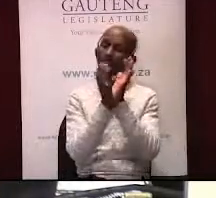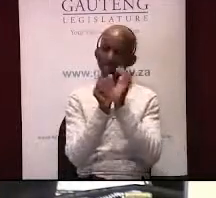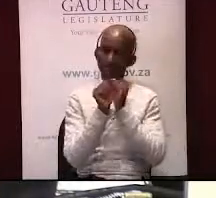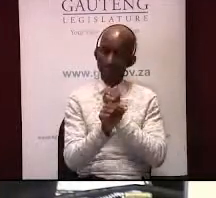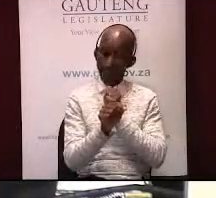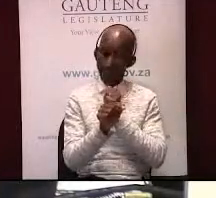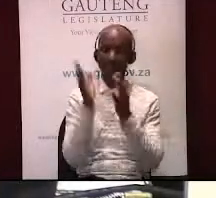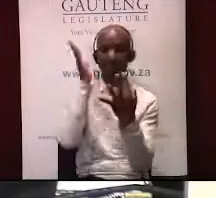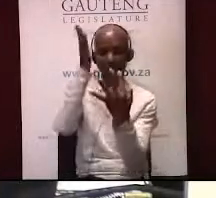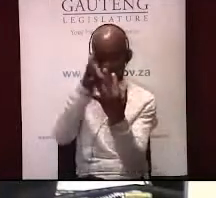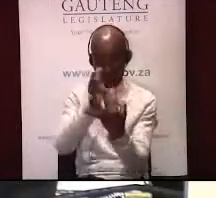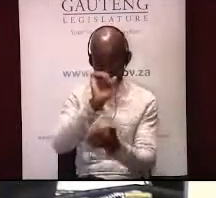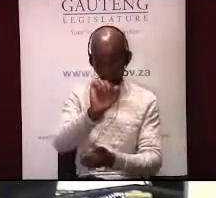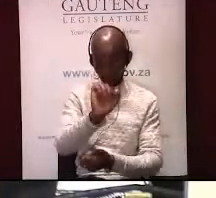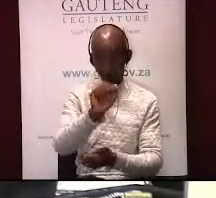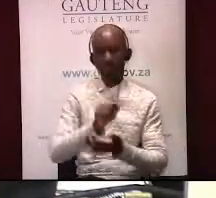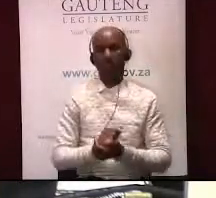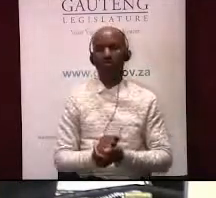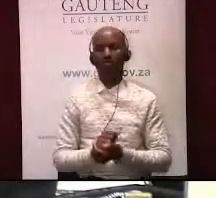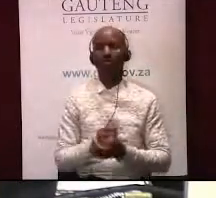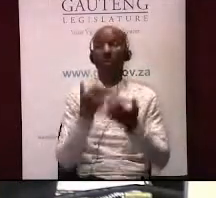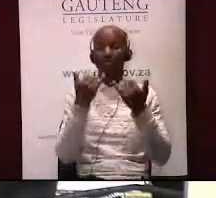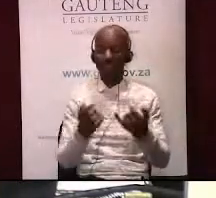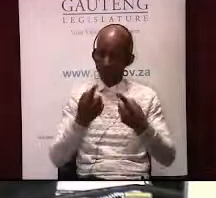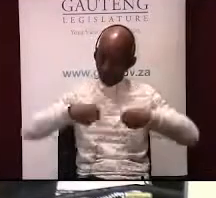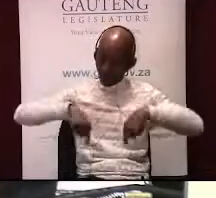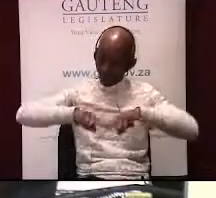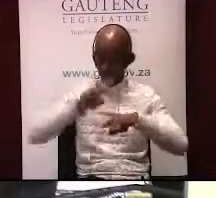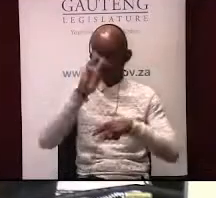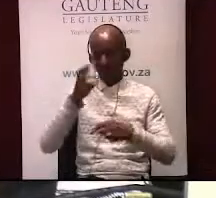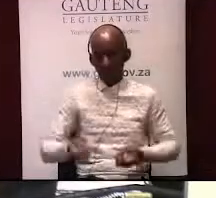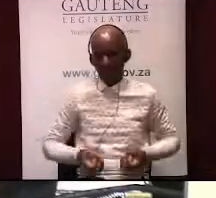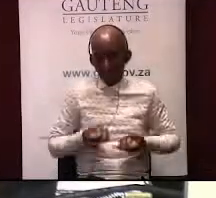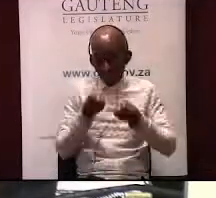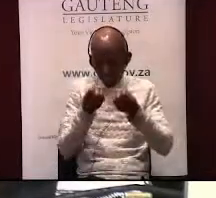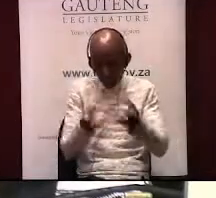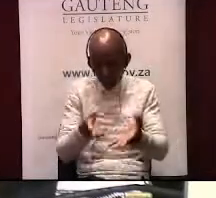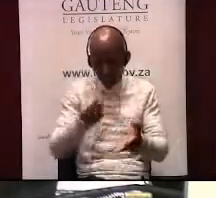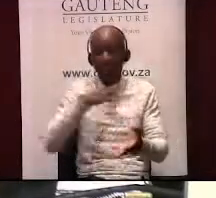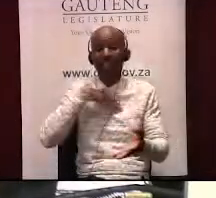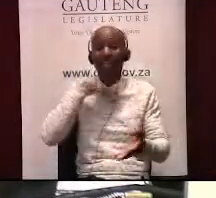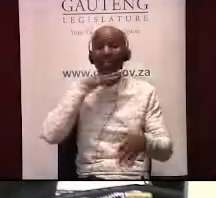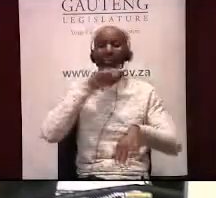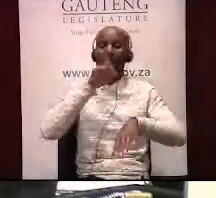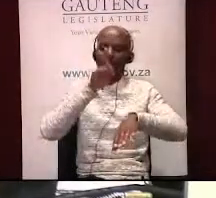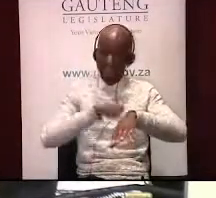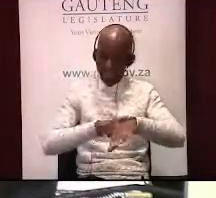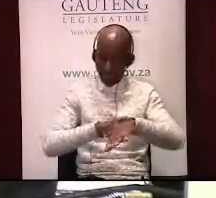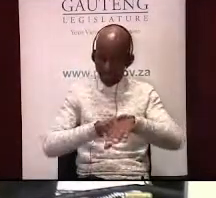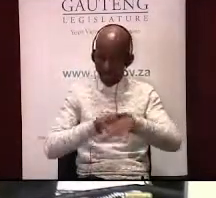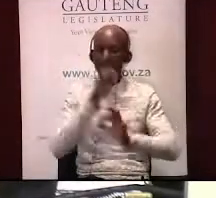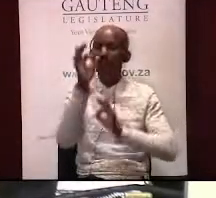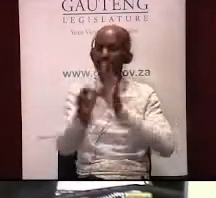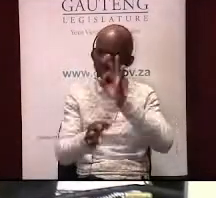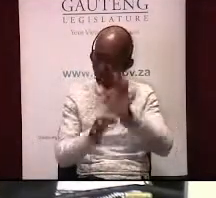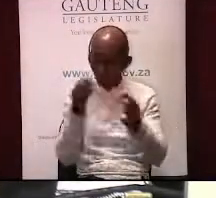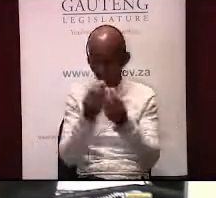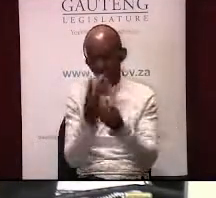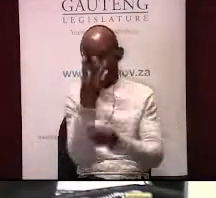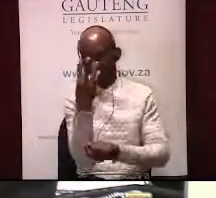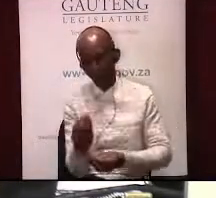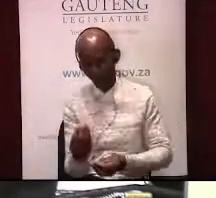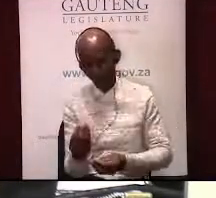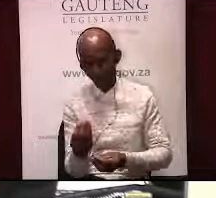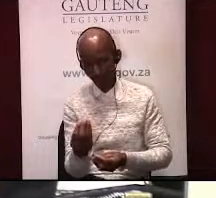your engagement. So we are going to give you sufficient time to ventilate on the matters at hand so